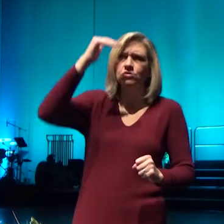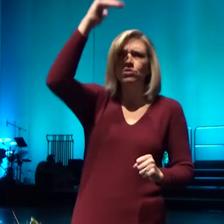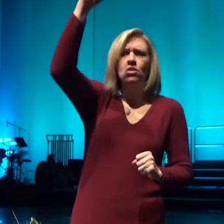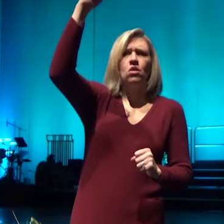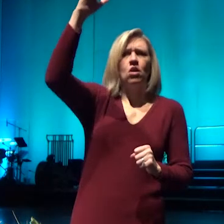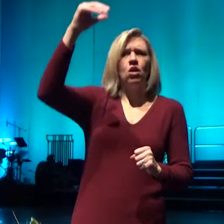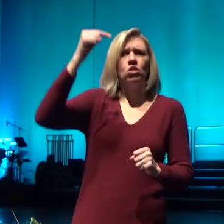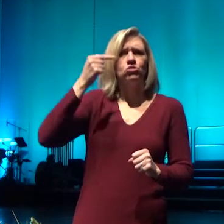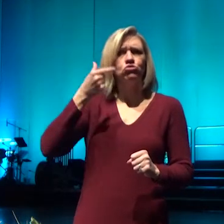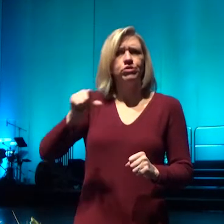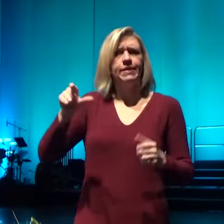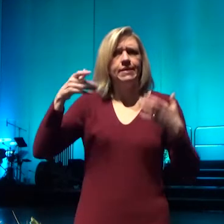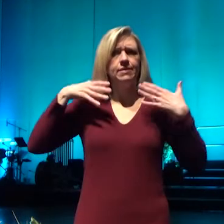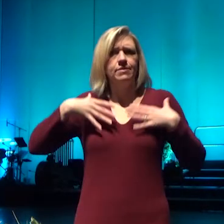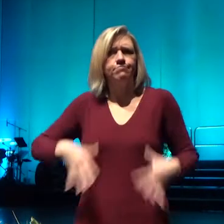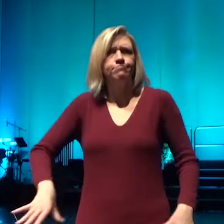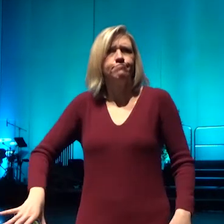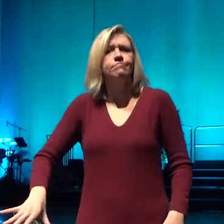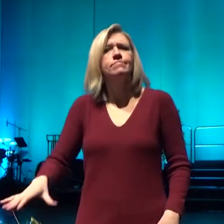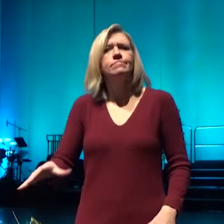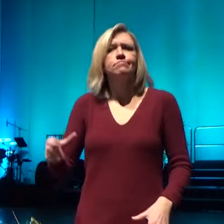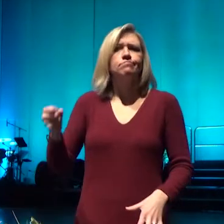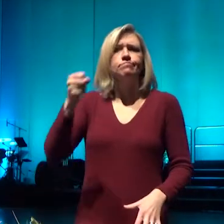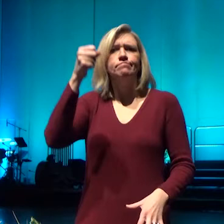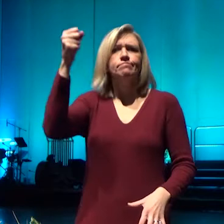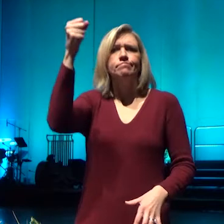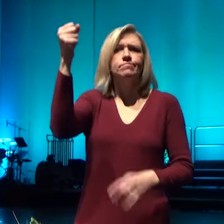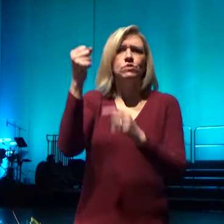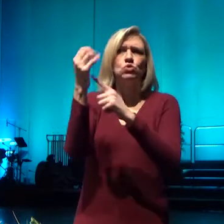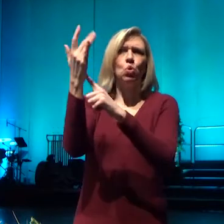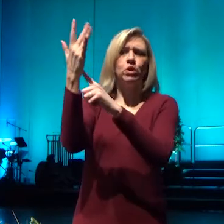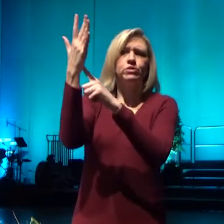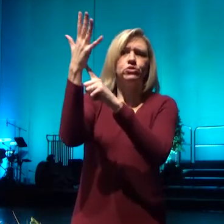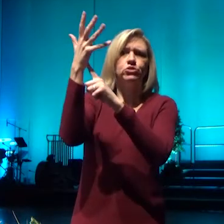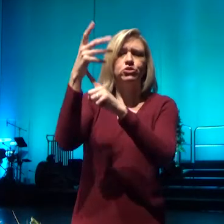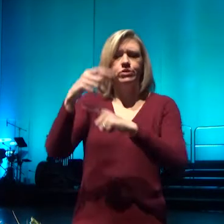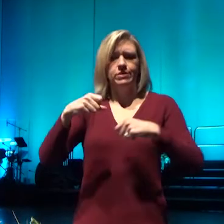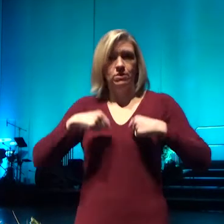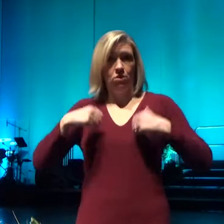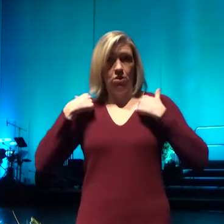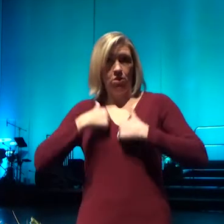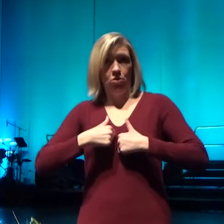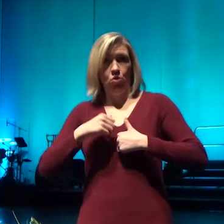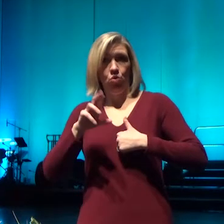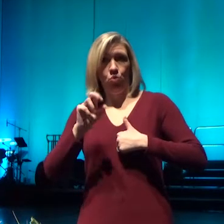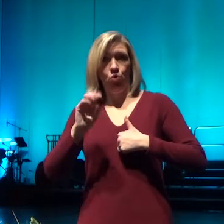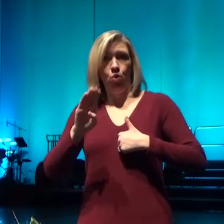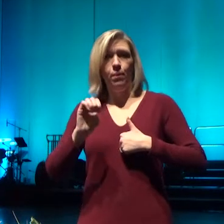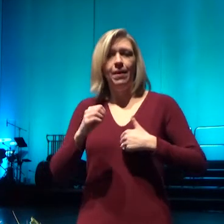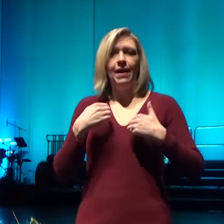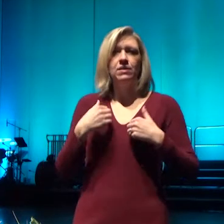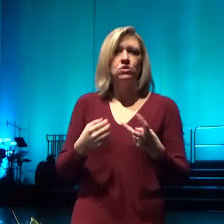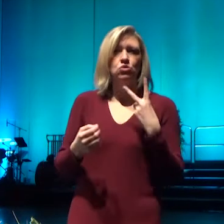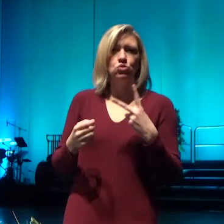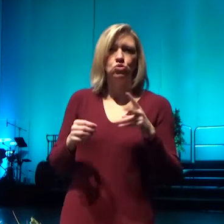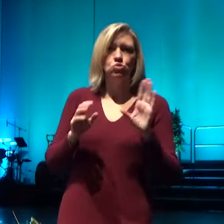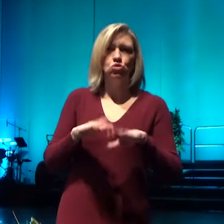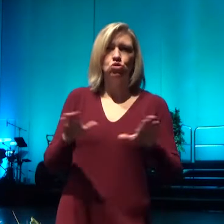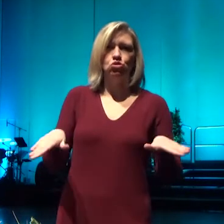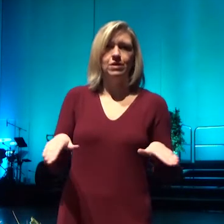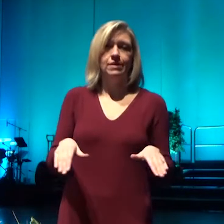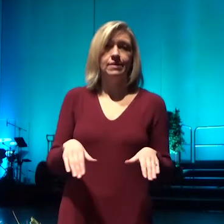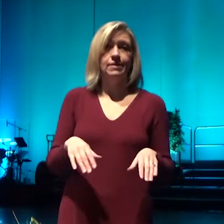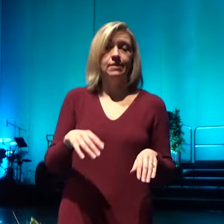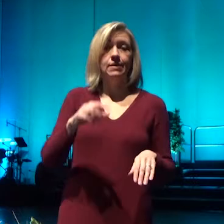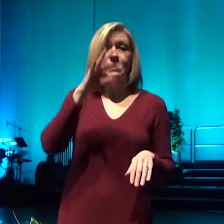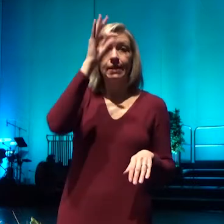green robes, and he carries a torch around with him. And in his robe, he carries two children, ignorance and want, which are